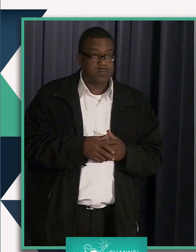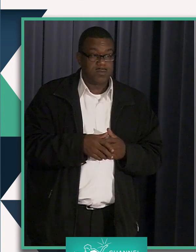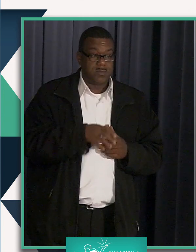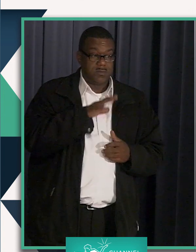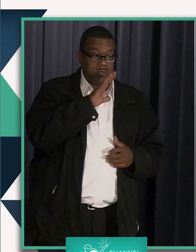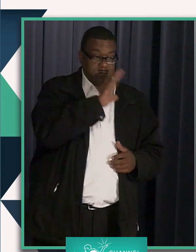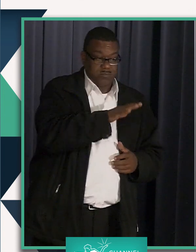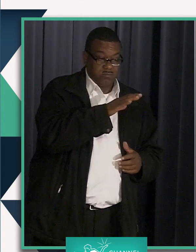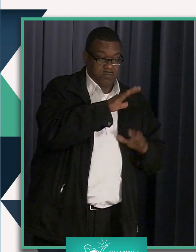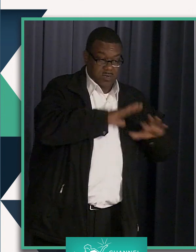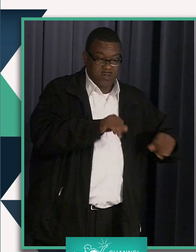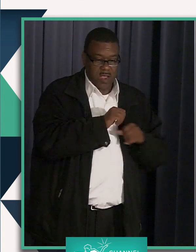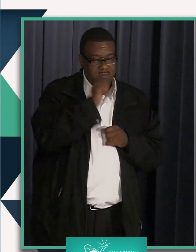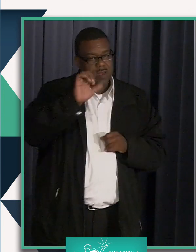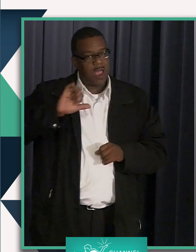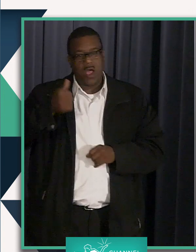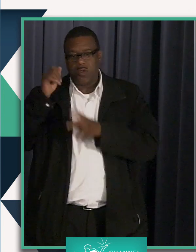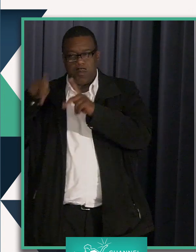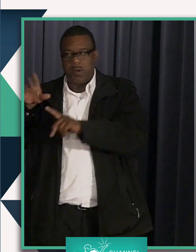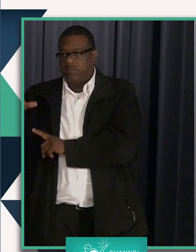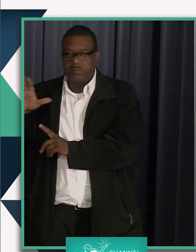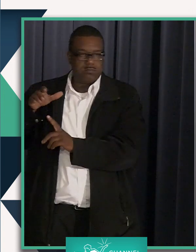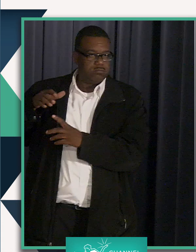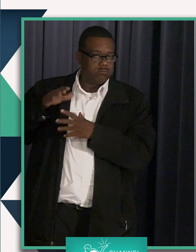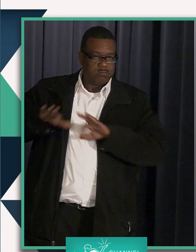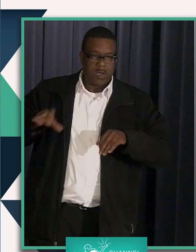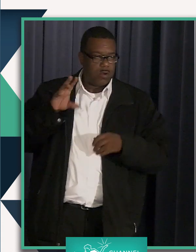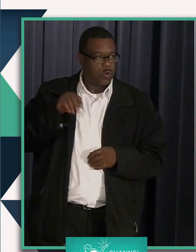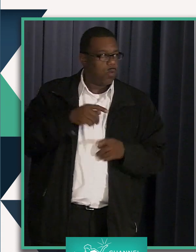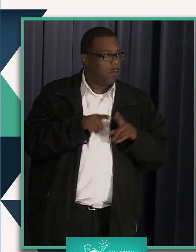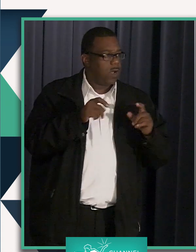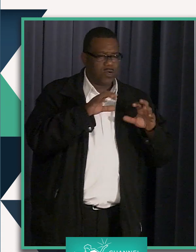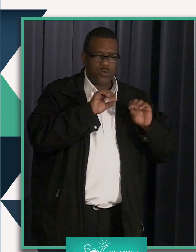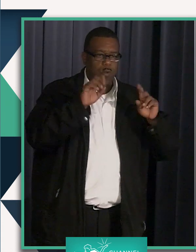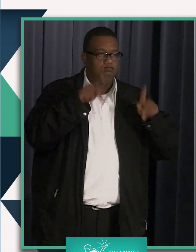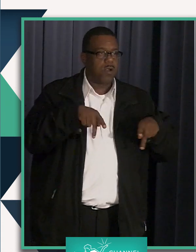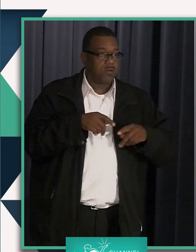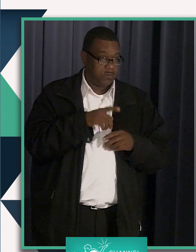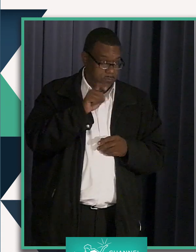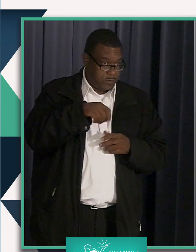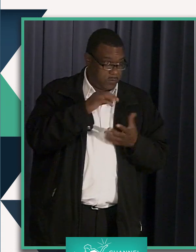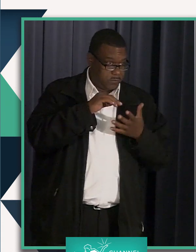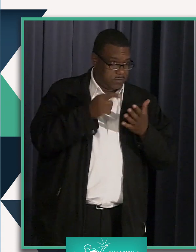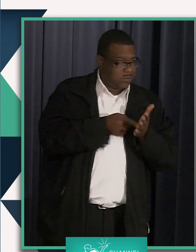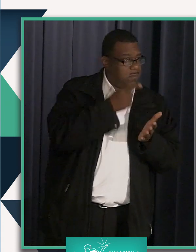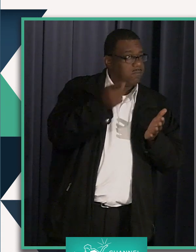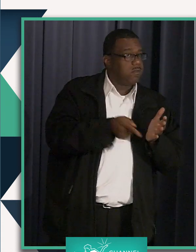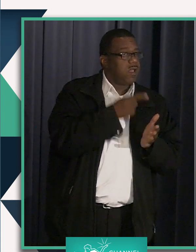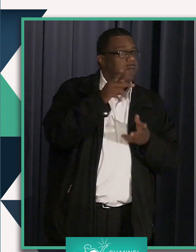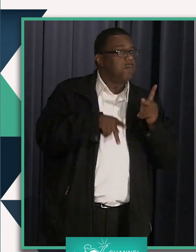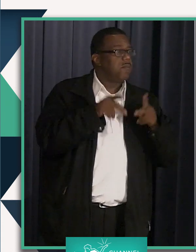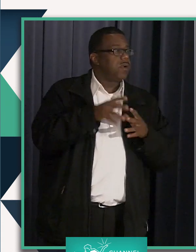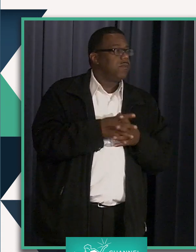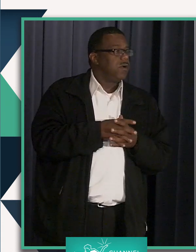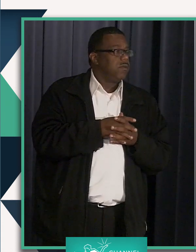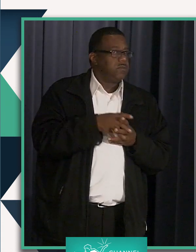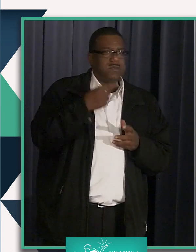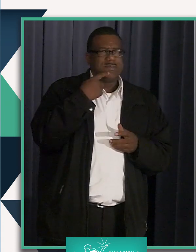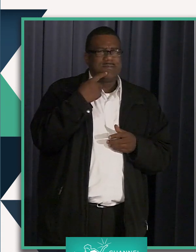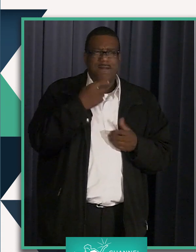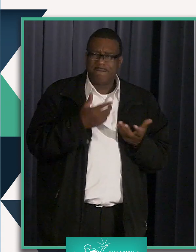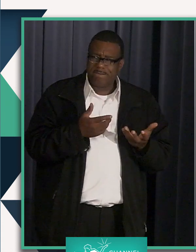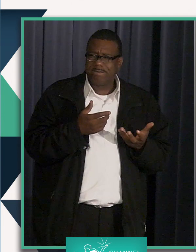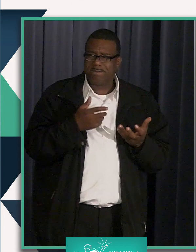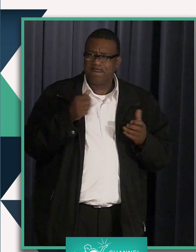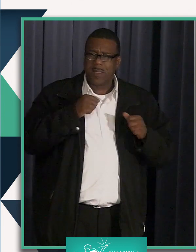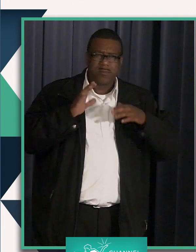else's. And it's also important to note that nobody should be, I know sometimes there are people who, they say, well, I